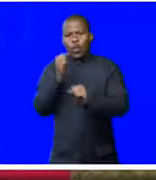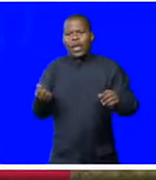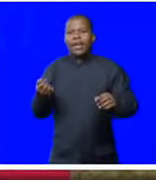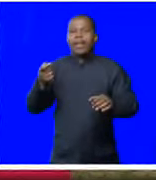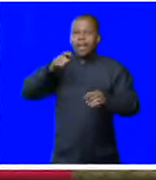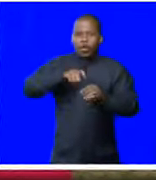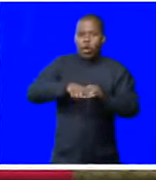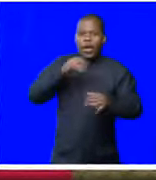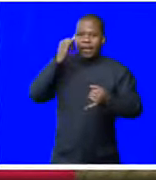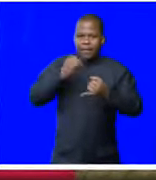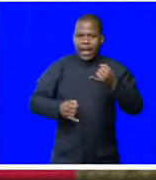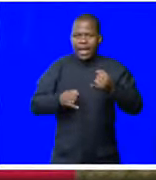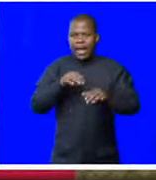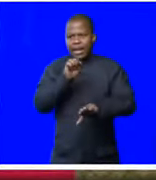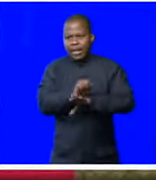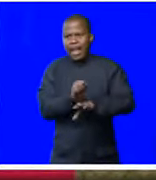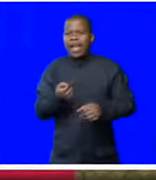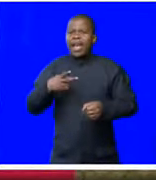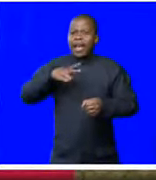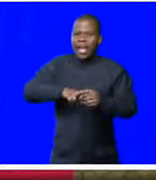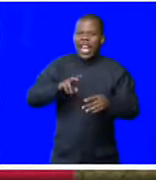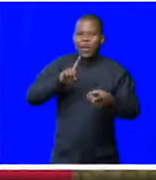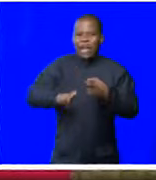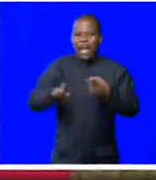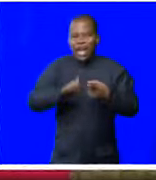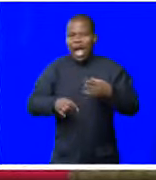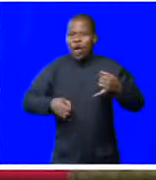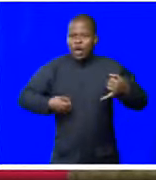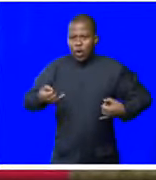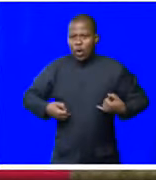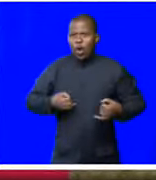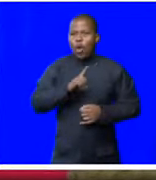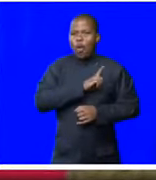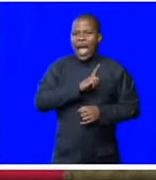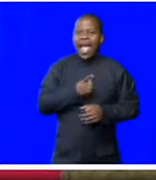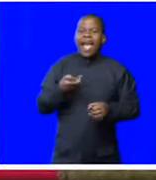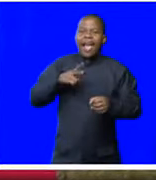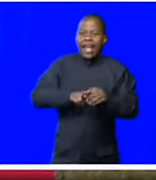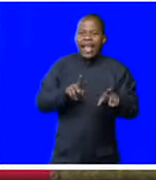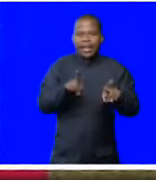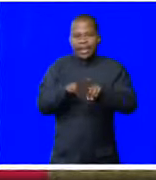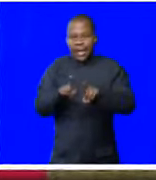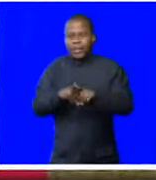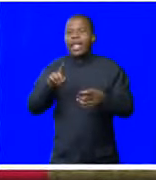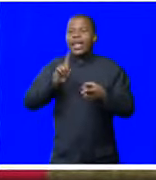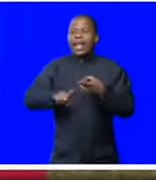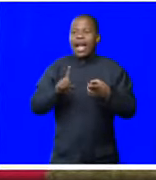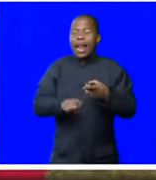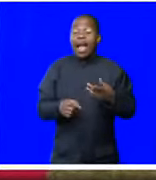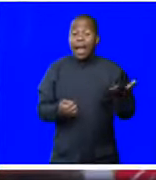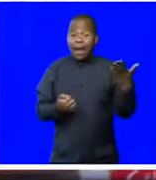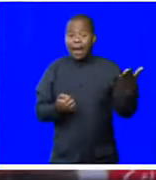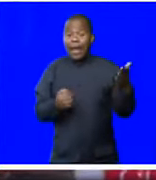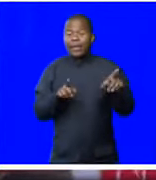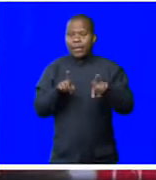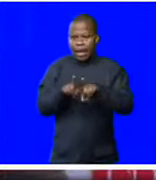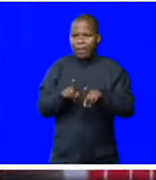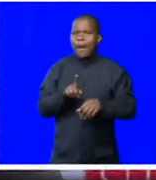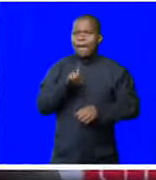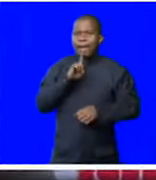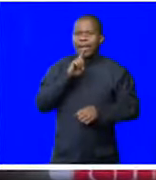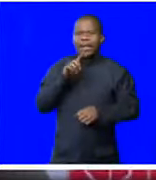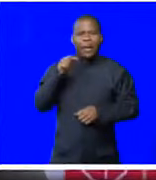was a fantastic game because na left-handed jam, so big Tsingai mind game because Sizlala the same